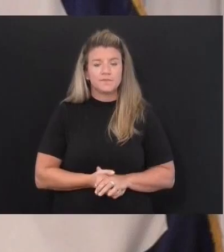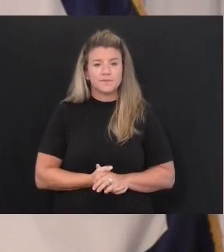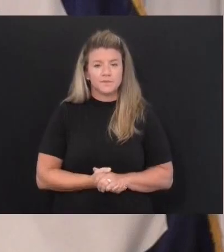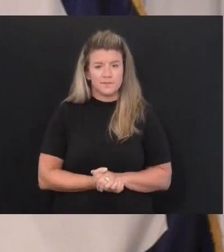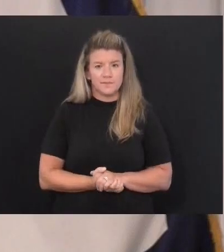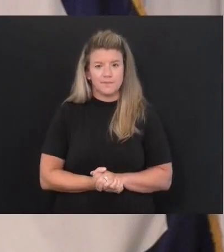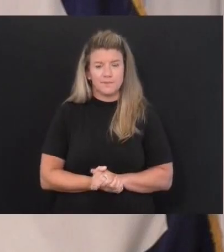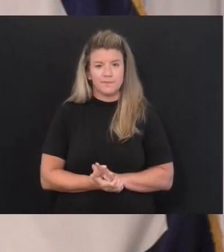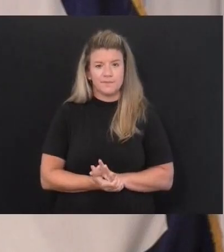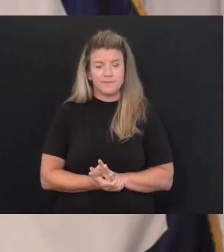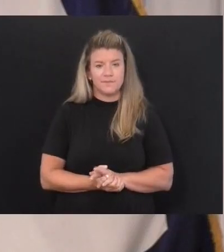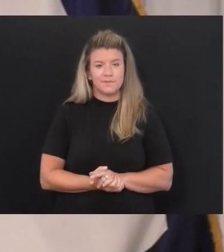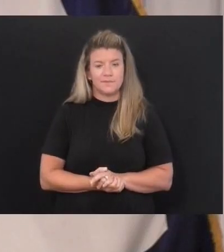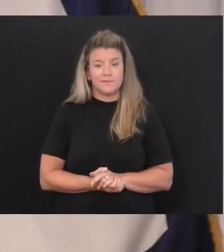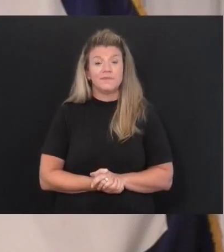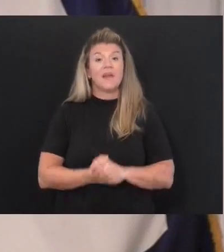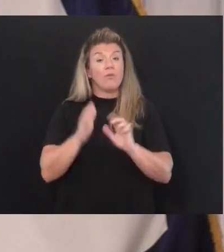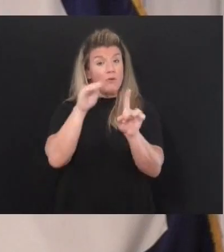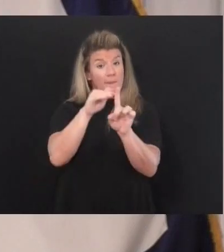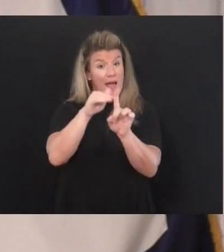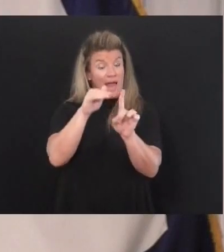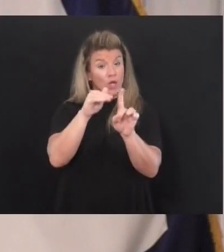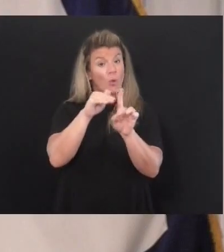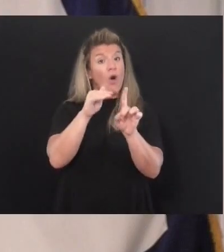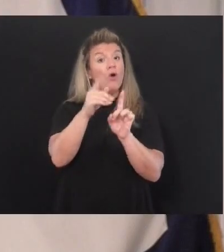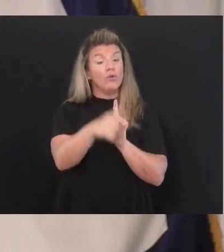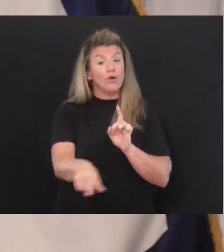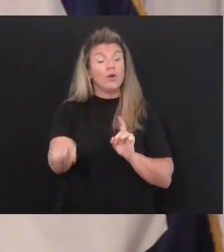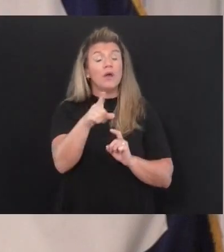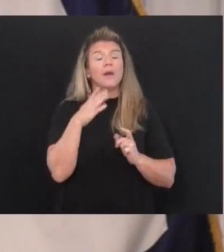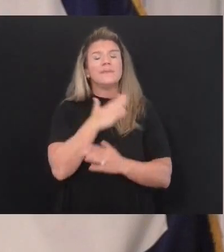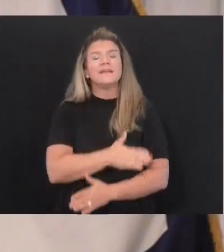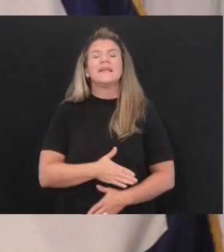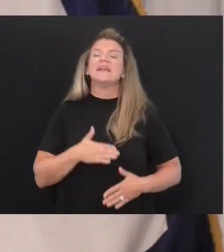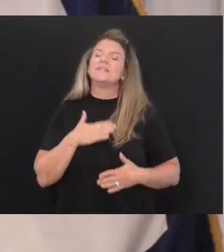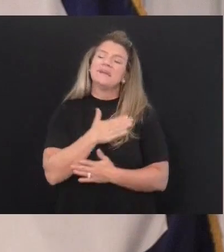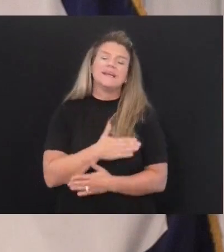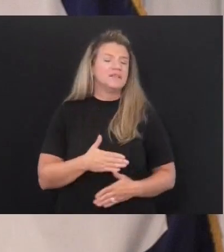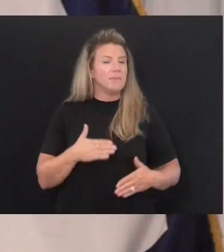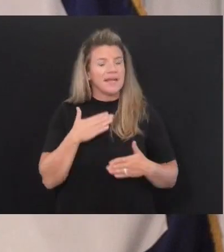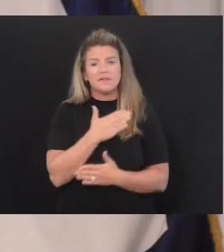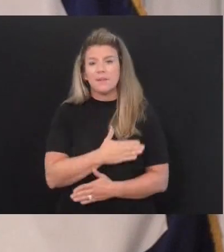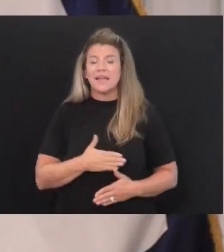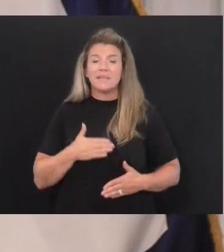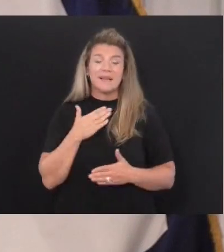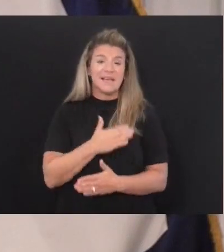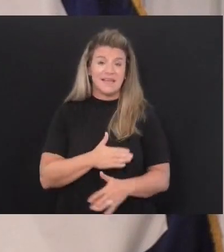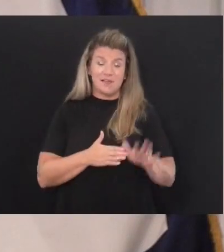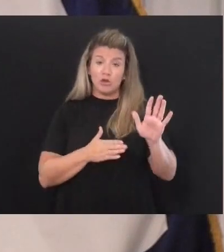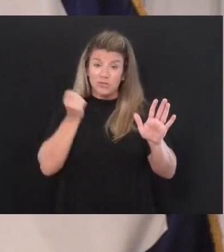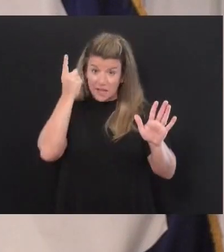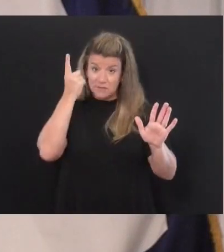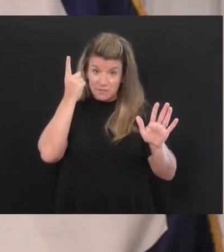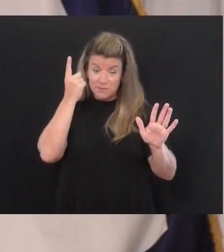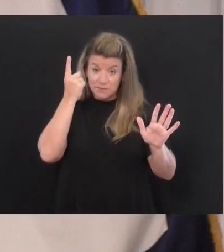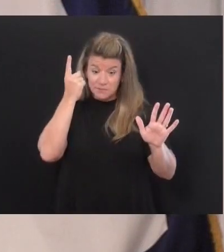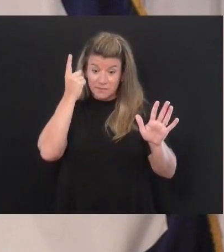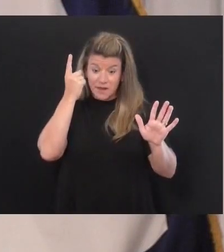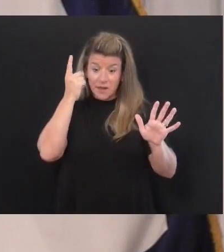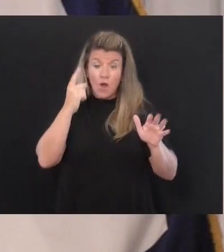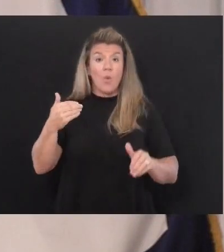in more of a stringent way. I trust West Virginians. I trust you to be honorable, really, really good